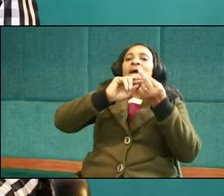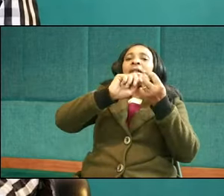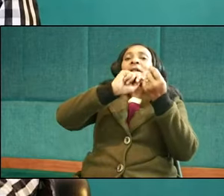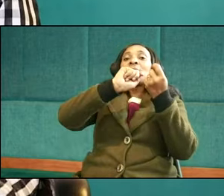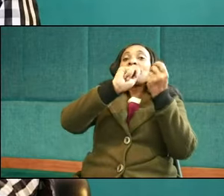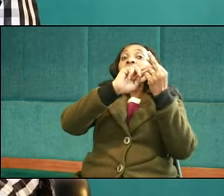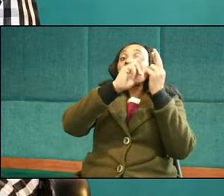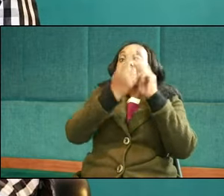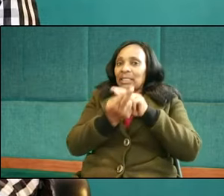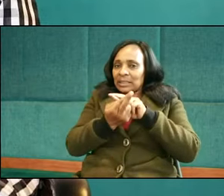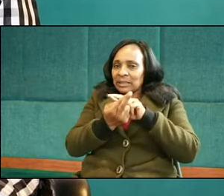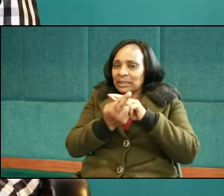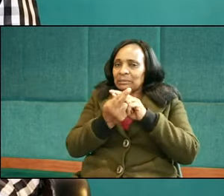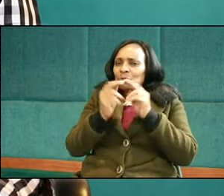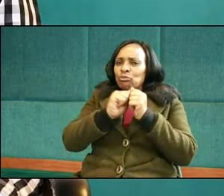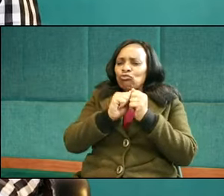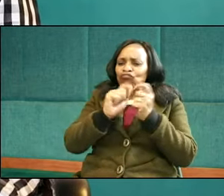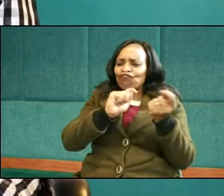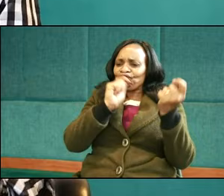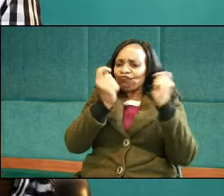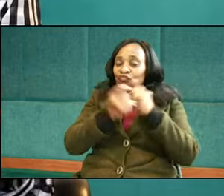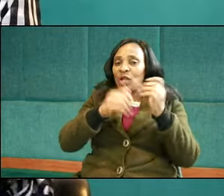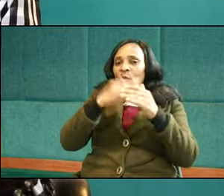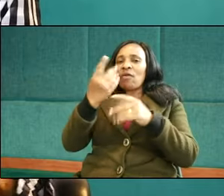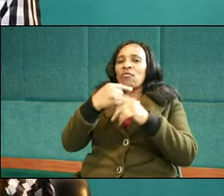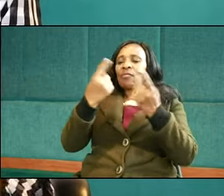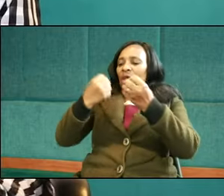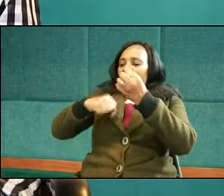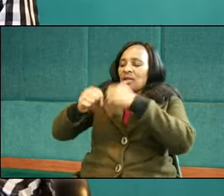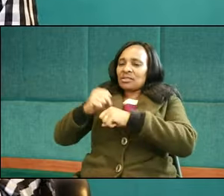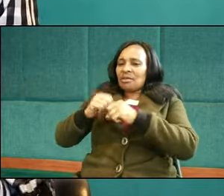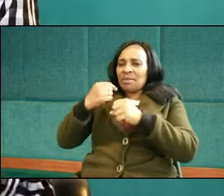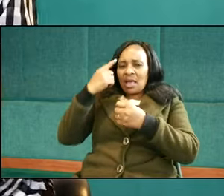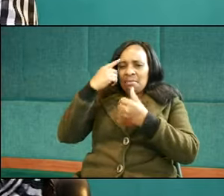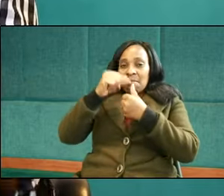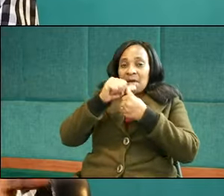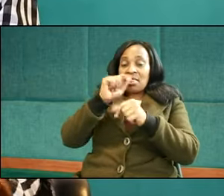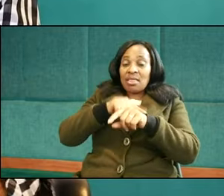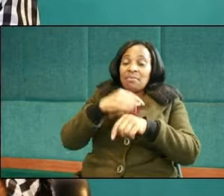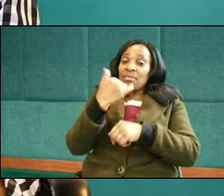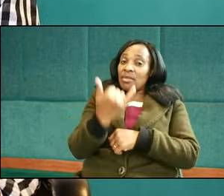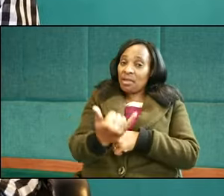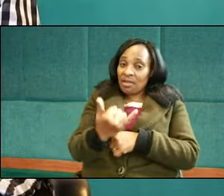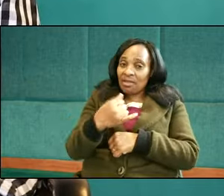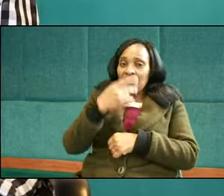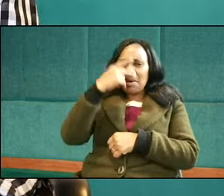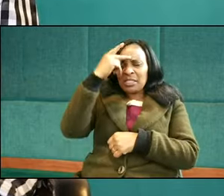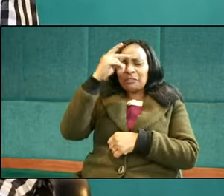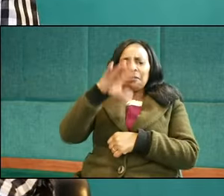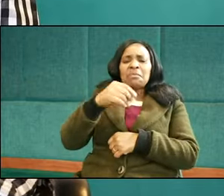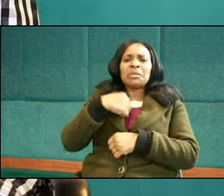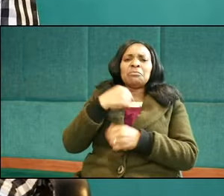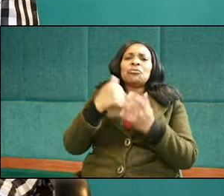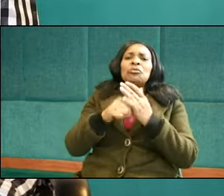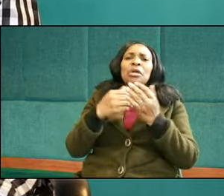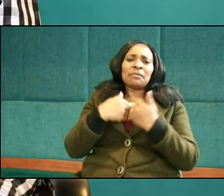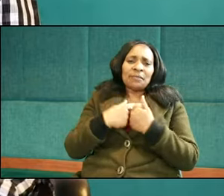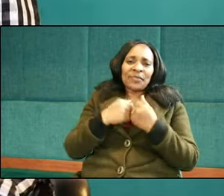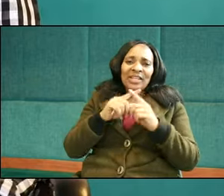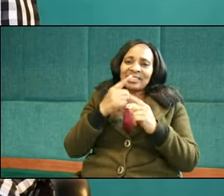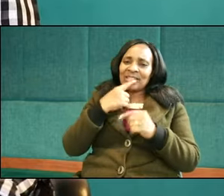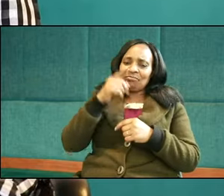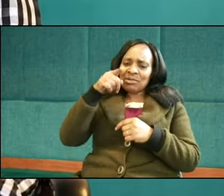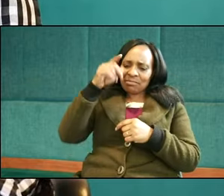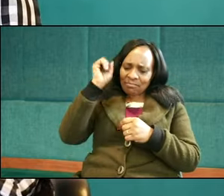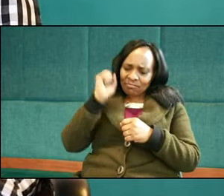away from the wrong act. I remember when I was young, sometimes my parents find me in trouble, then I say, I will not do